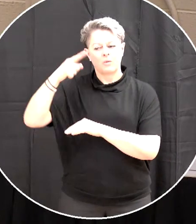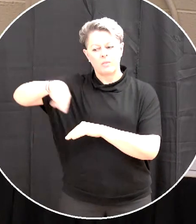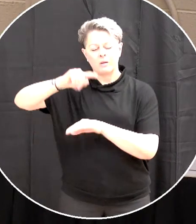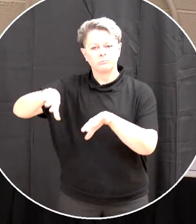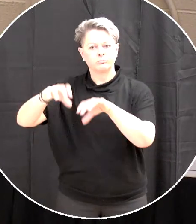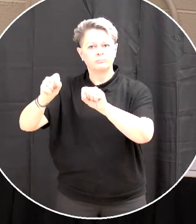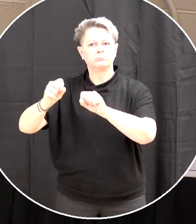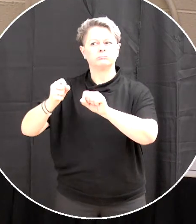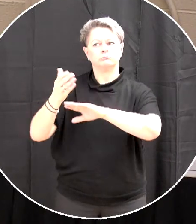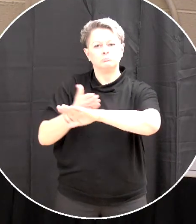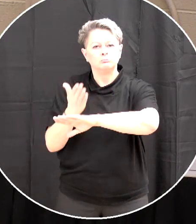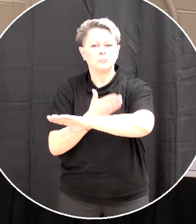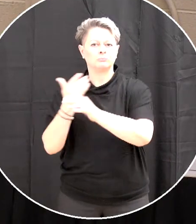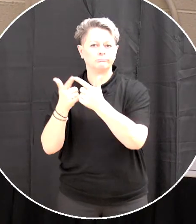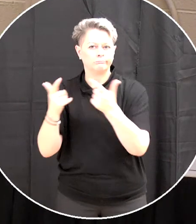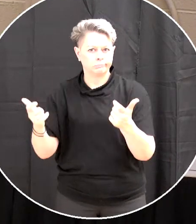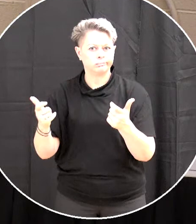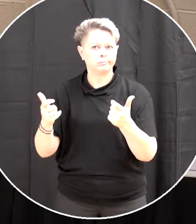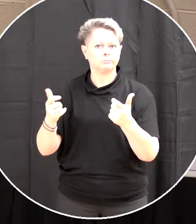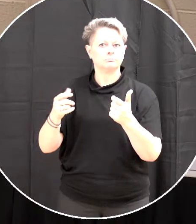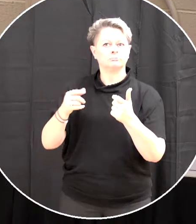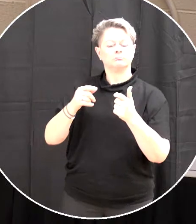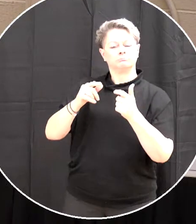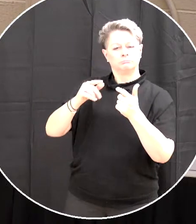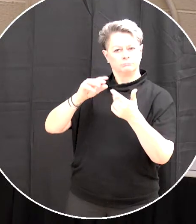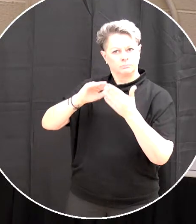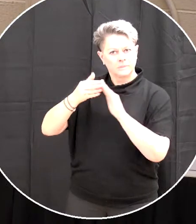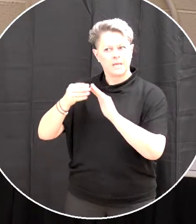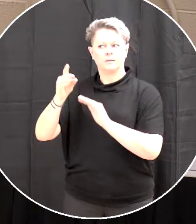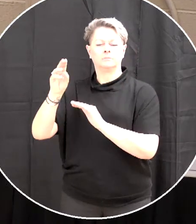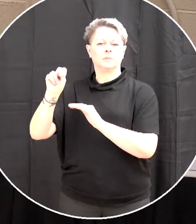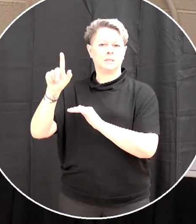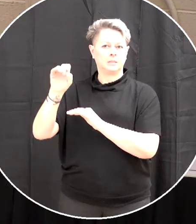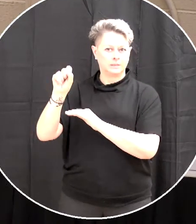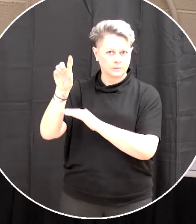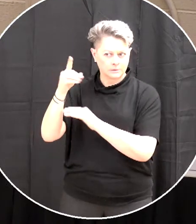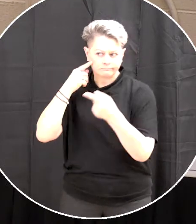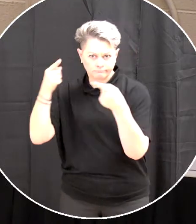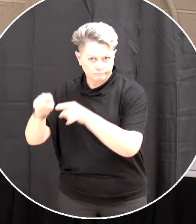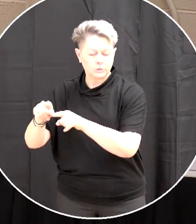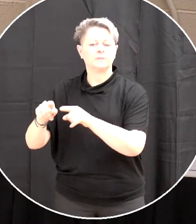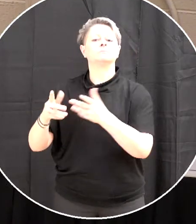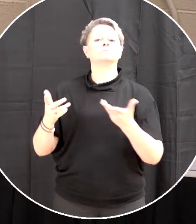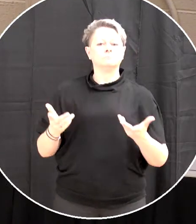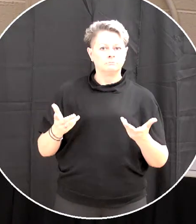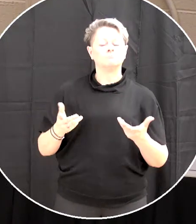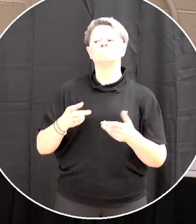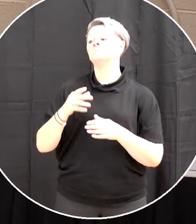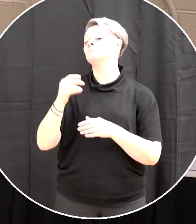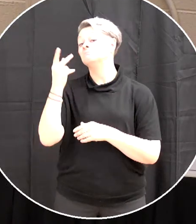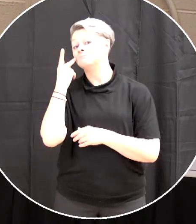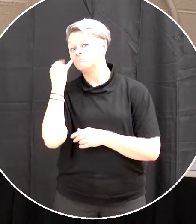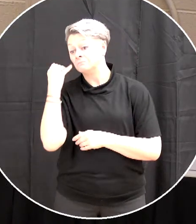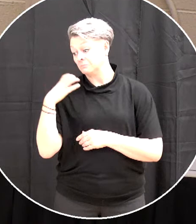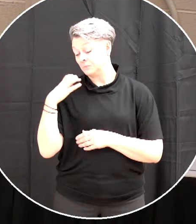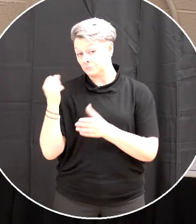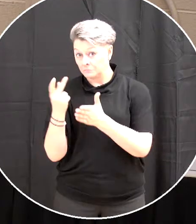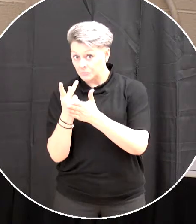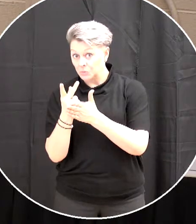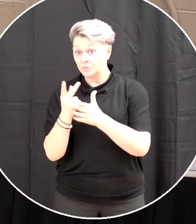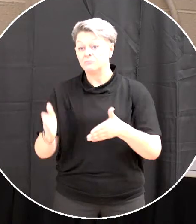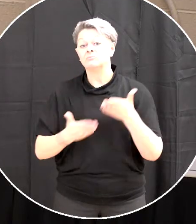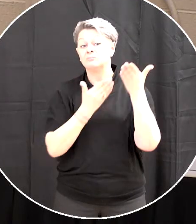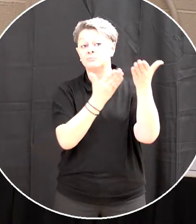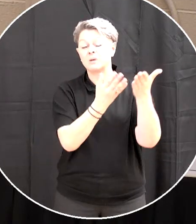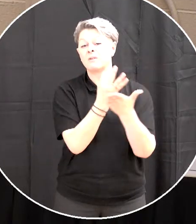improvements as agreed between the town and the district and illustrated in the concept plan, subject to ministerial approval, as recommended by the